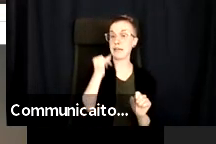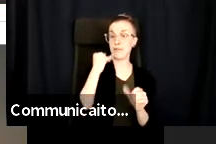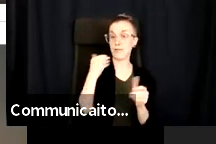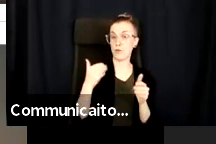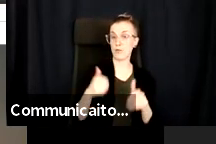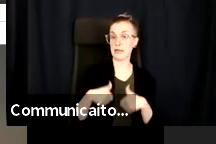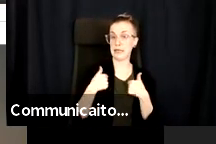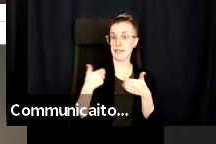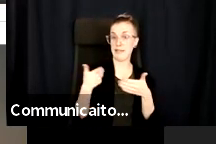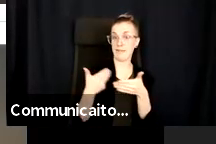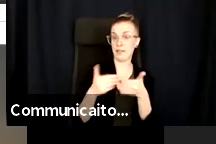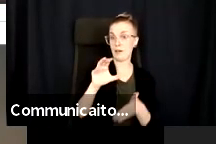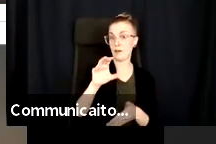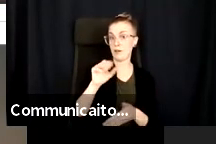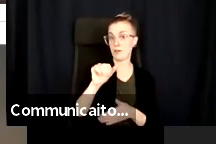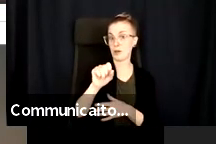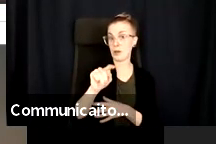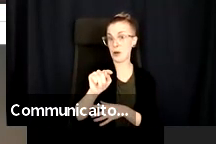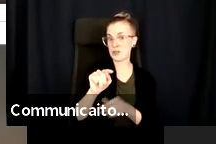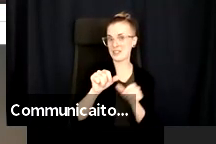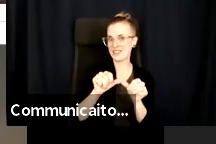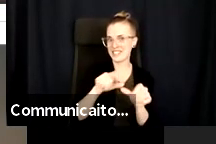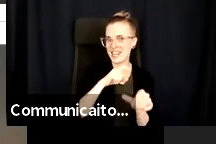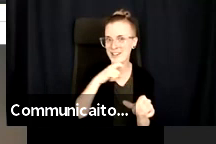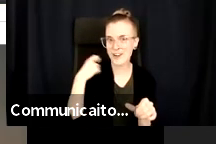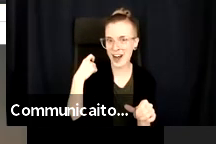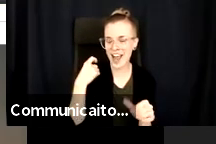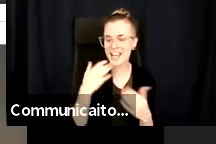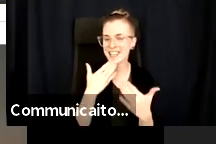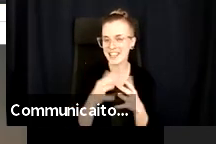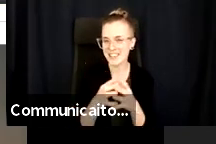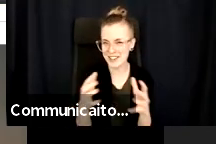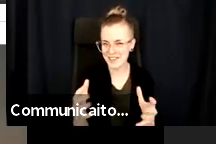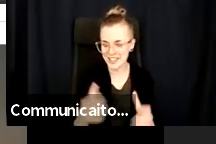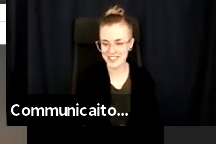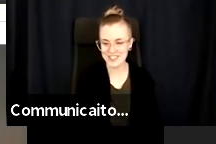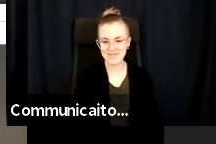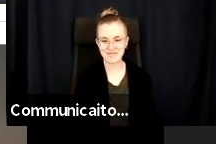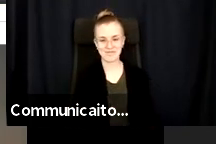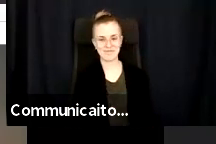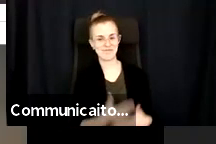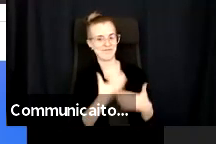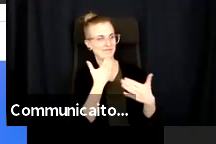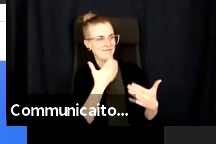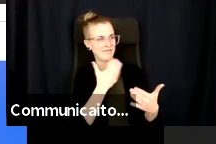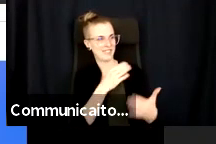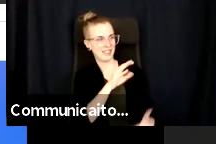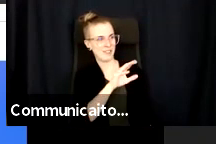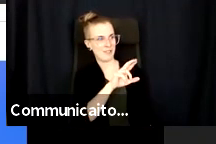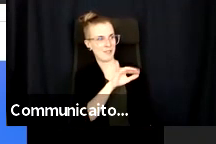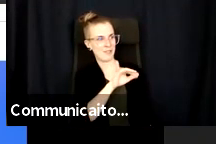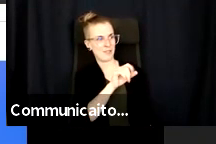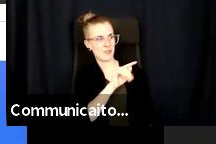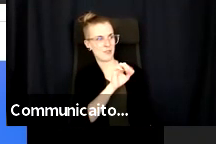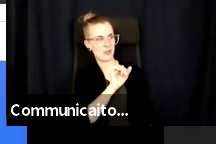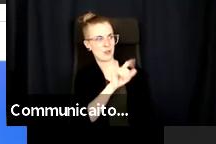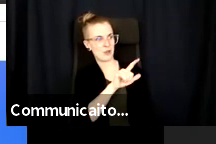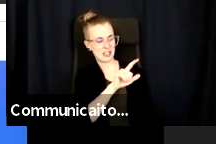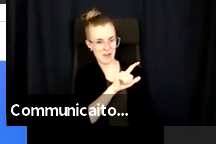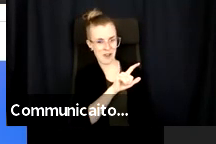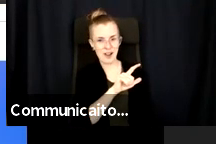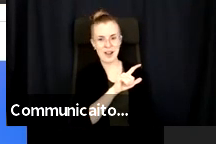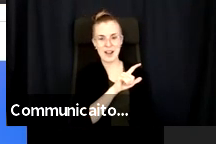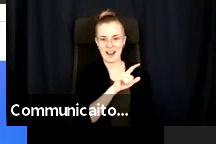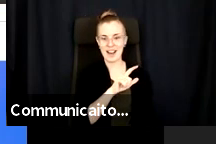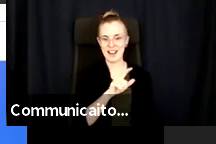Stay dry, and thank you very much. Thank you, Crystal. Oh, it's just a coincidence that we have that we're